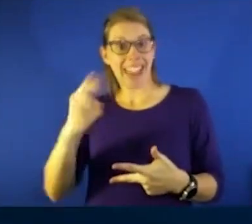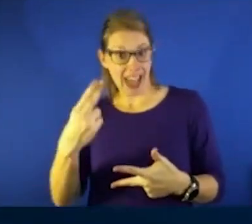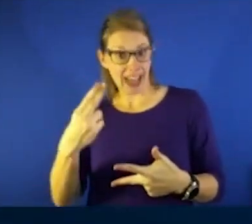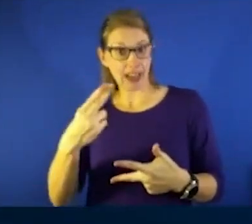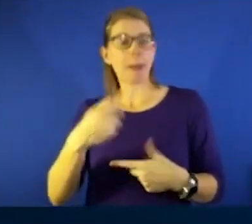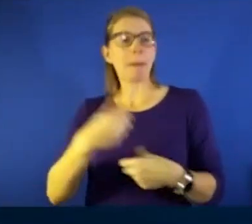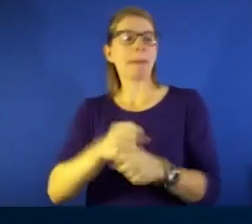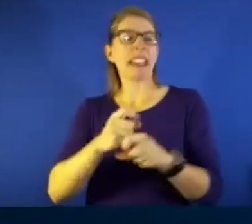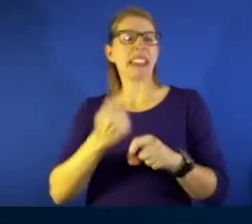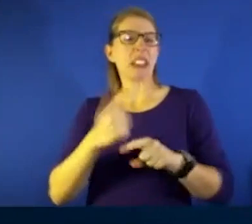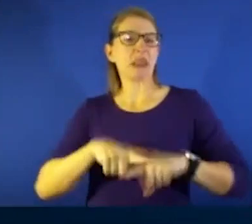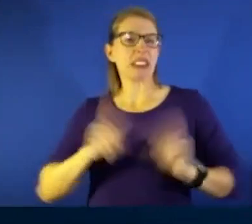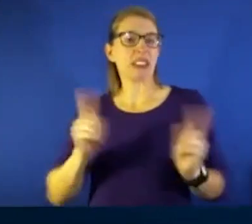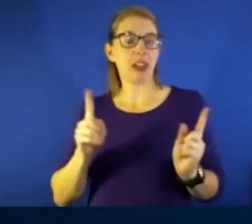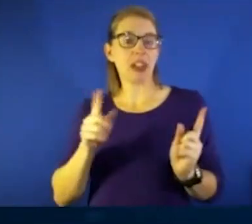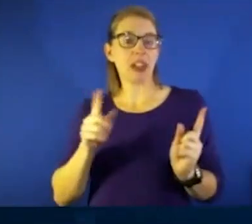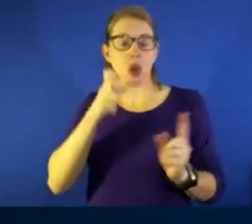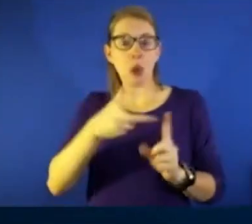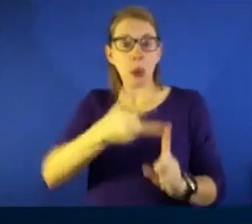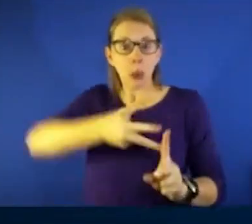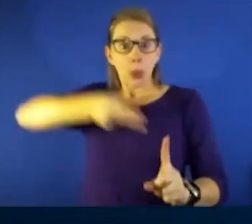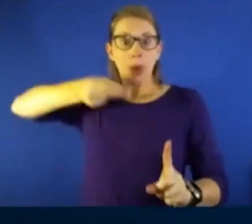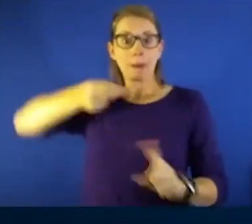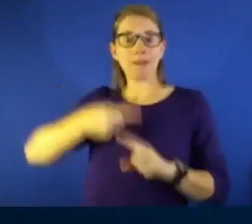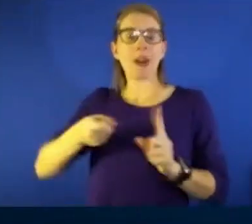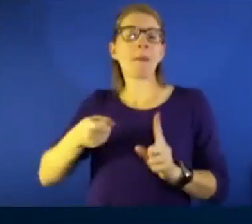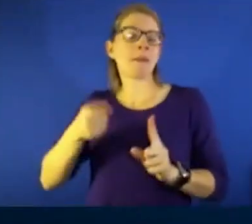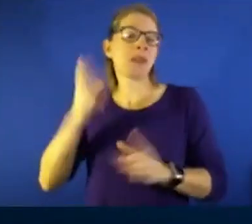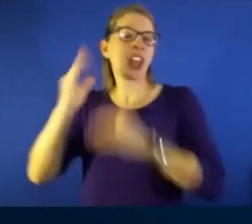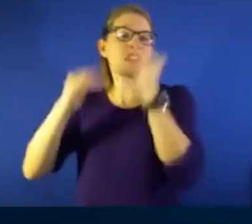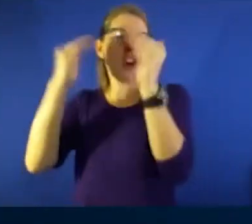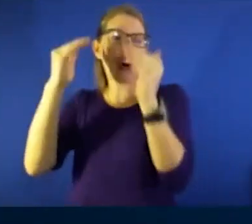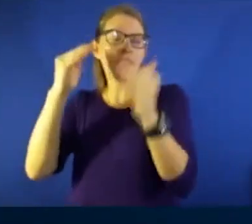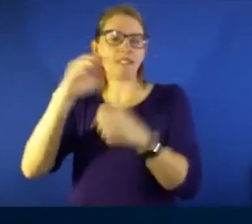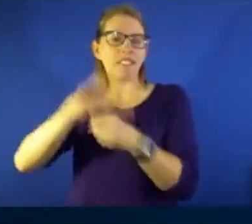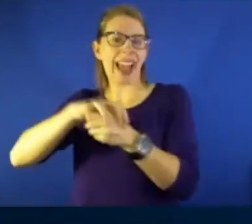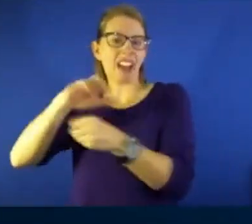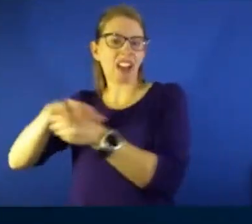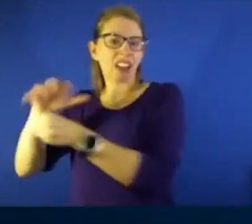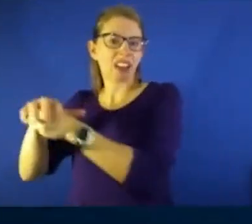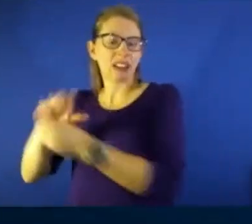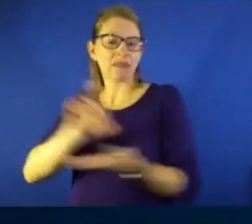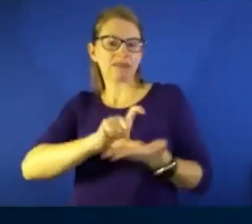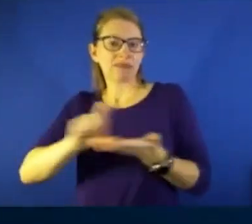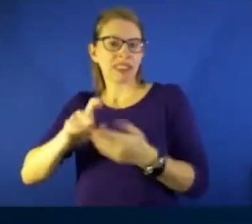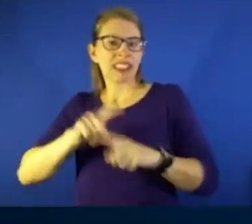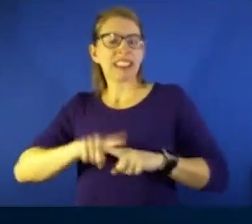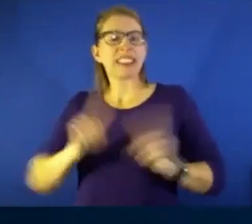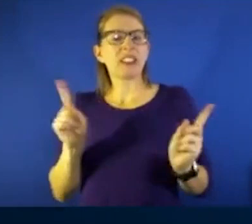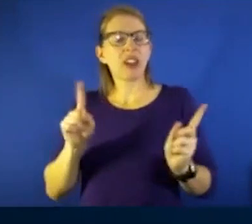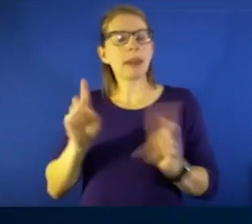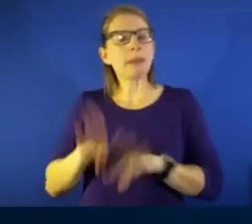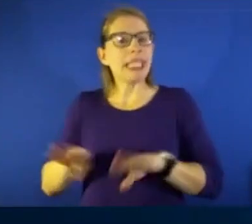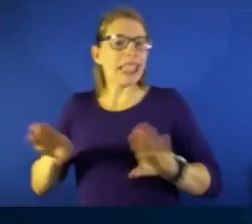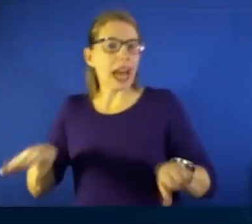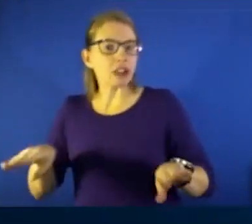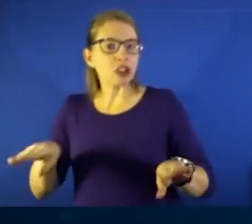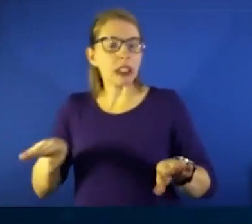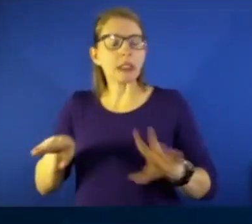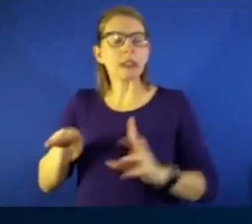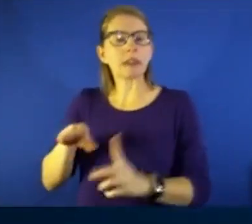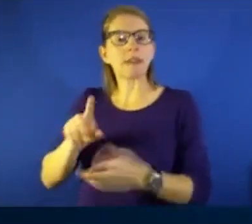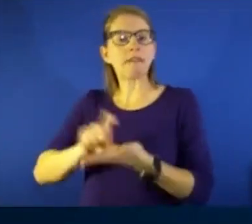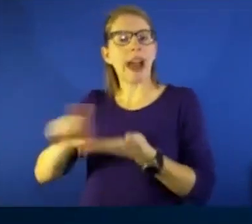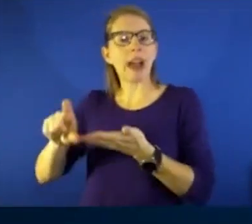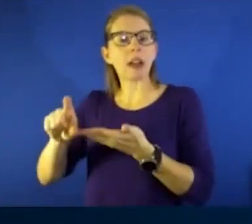We don't draw these doses out of an adult vial. These are separate pediatric vials that were sent to us. They arrived